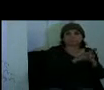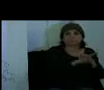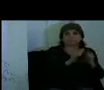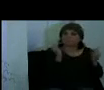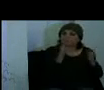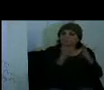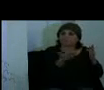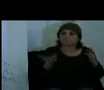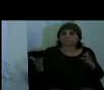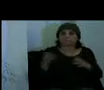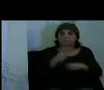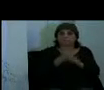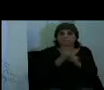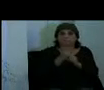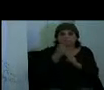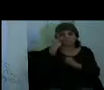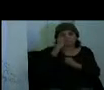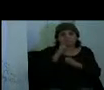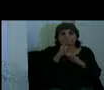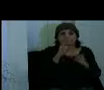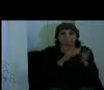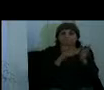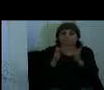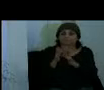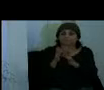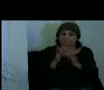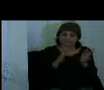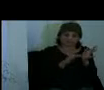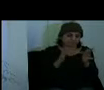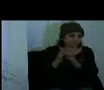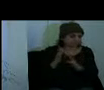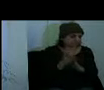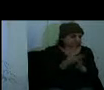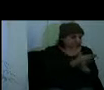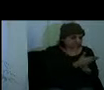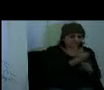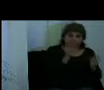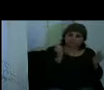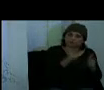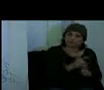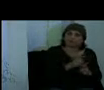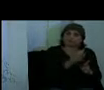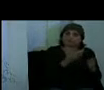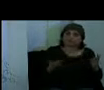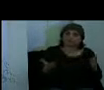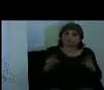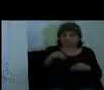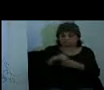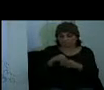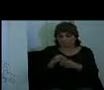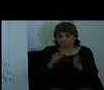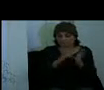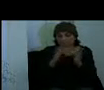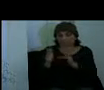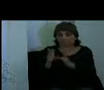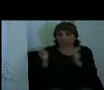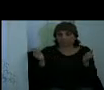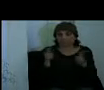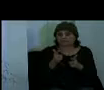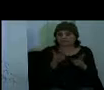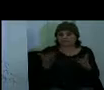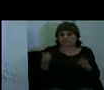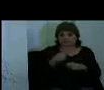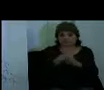Jesus. And Jesus is before all things. And in Jesus, all things consist.